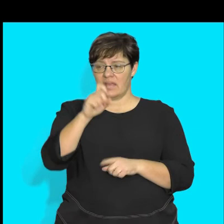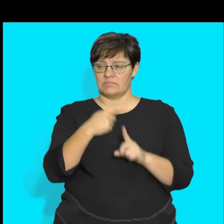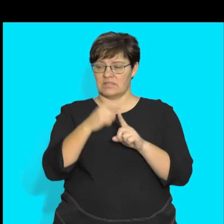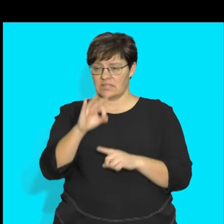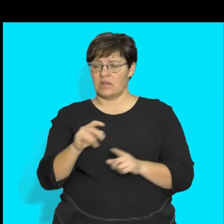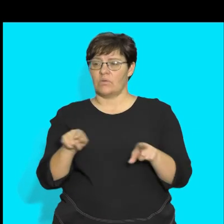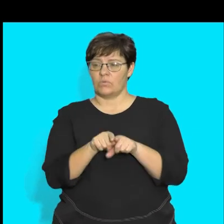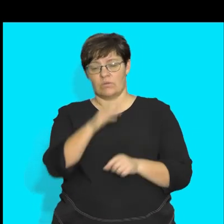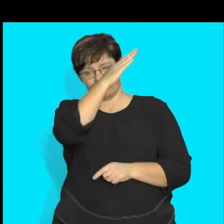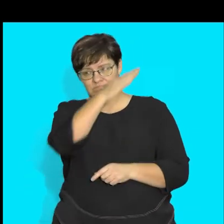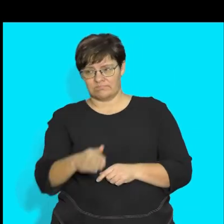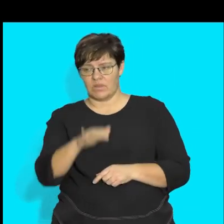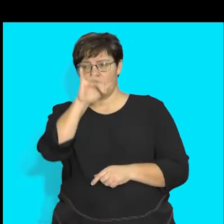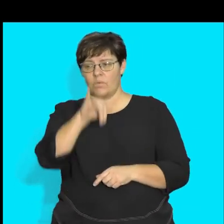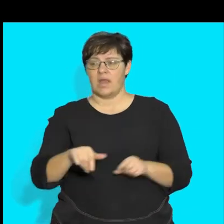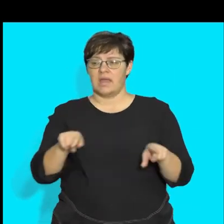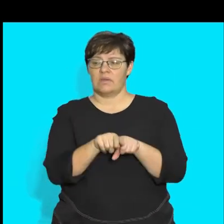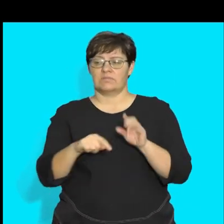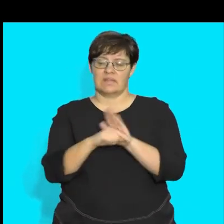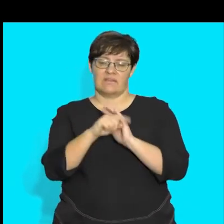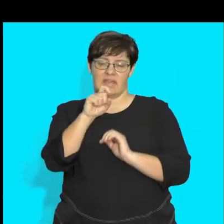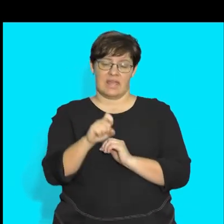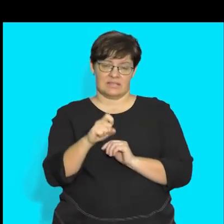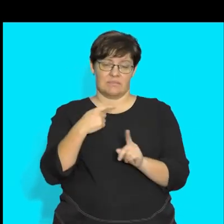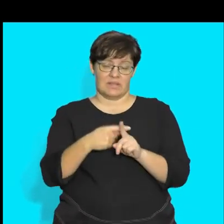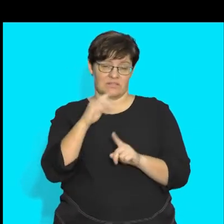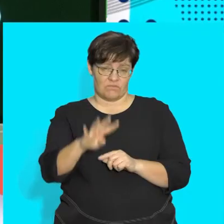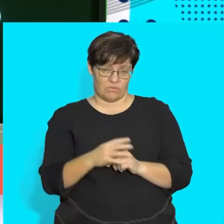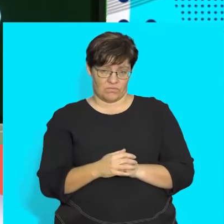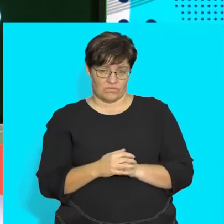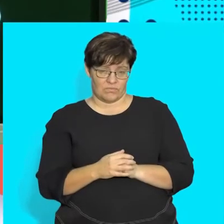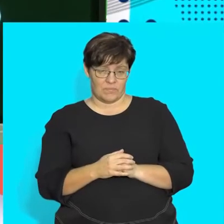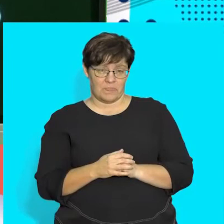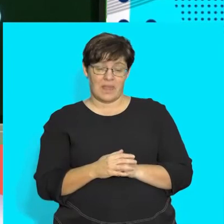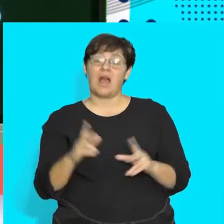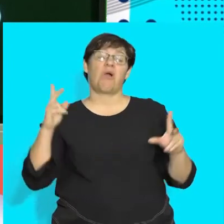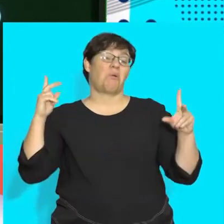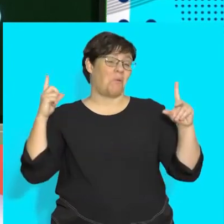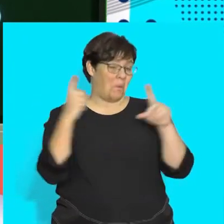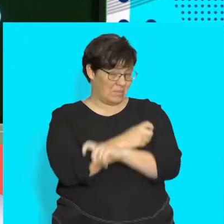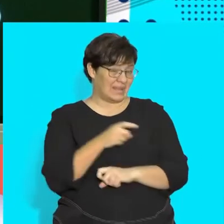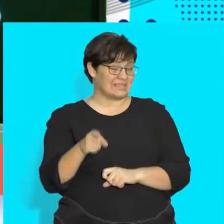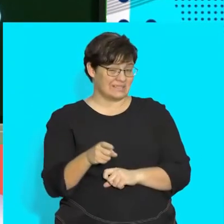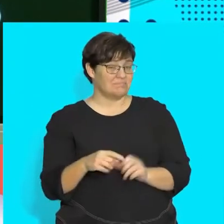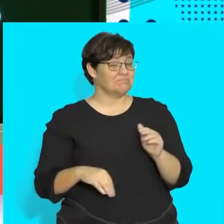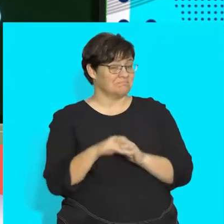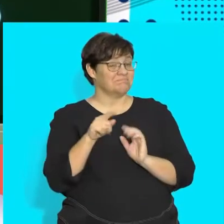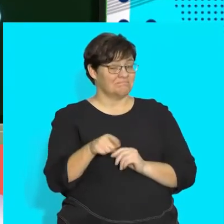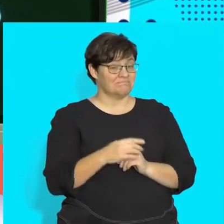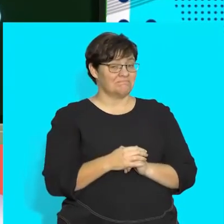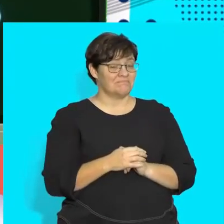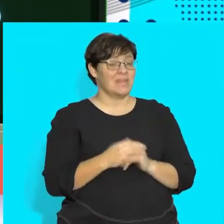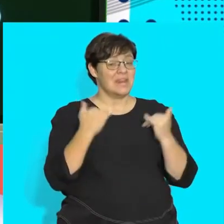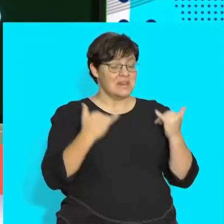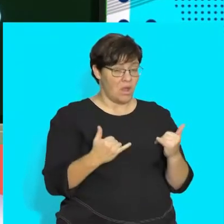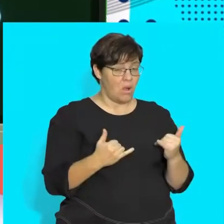equals negative x plus 4. Now, this is as complicated as these questions can get with the angle of inclination. This is